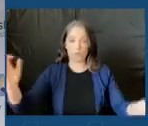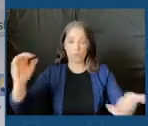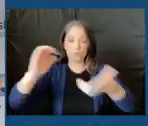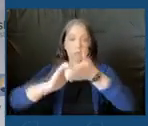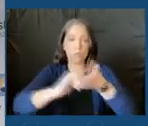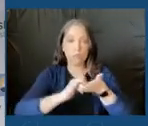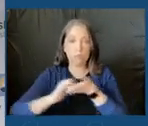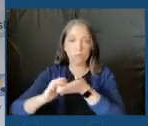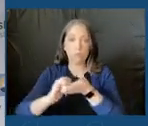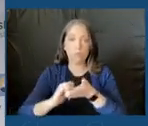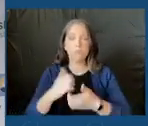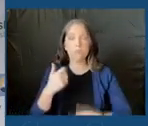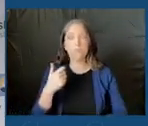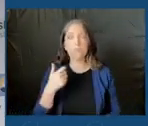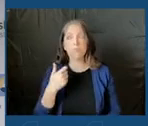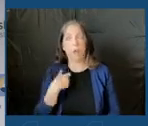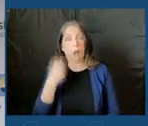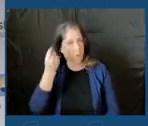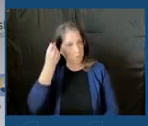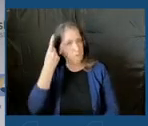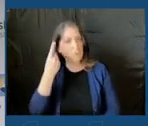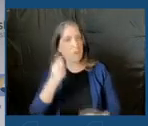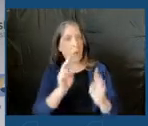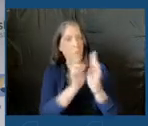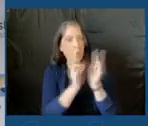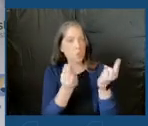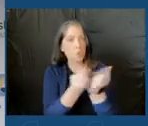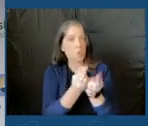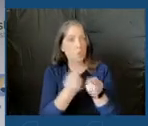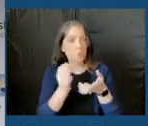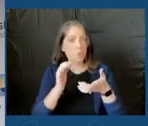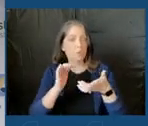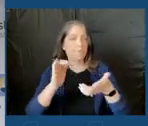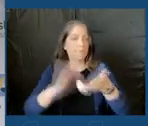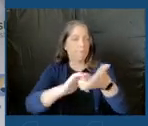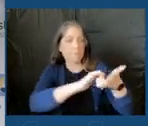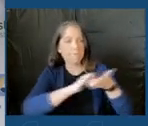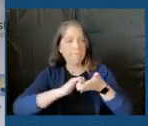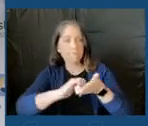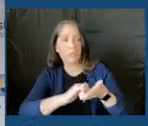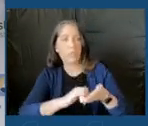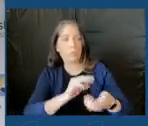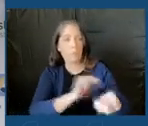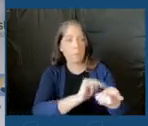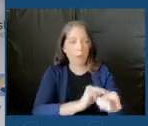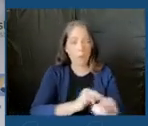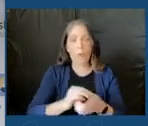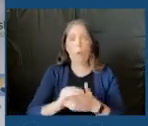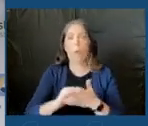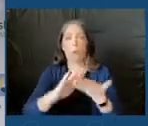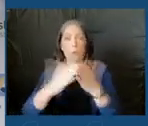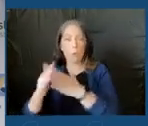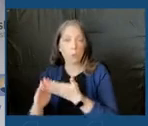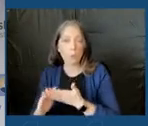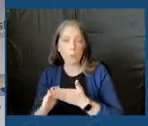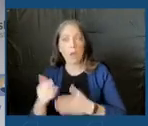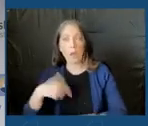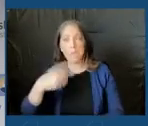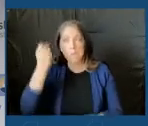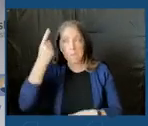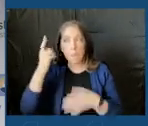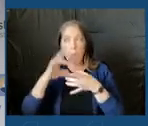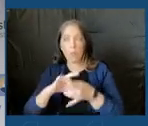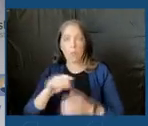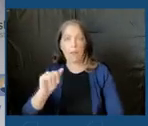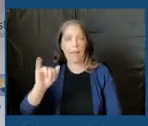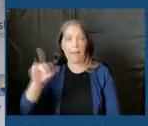I saw what that union did around AIDS, bringing millions and millions of dollars, and through legislation that the clergy did